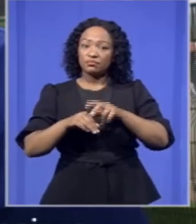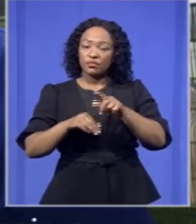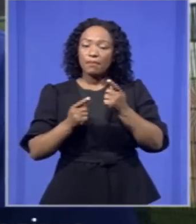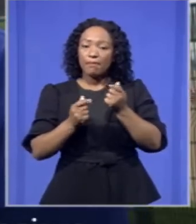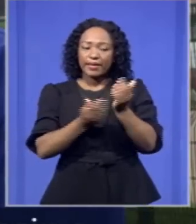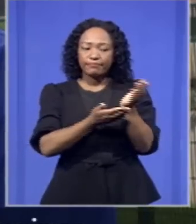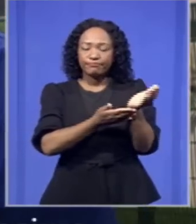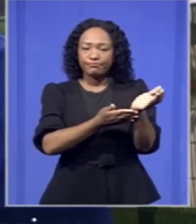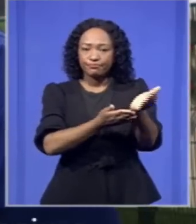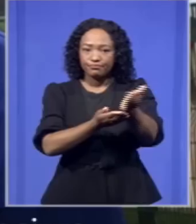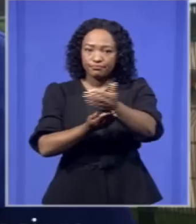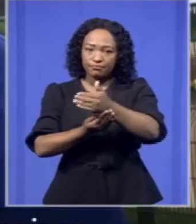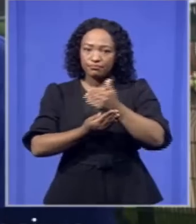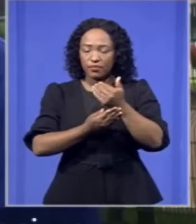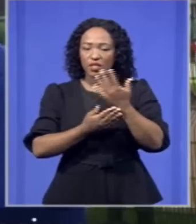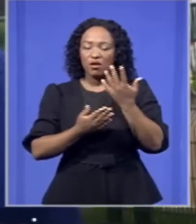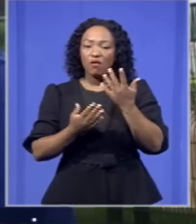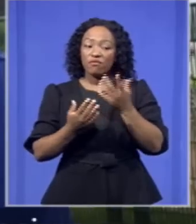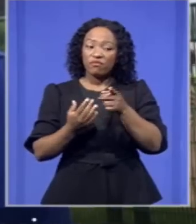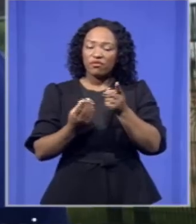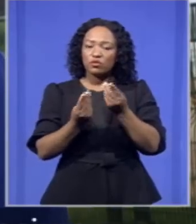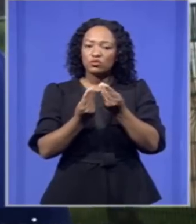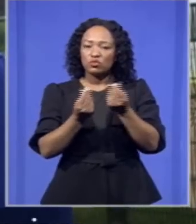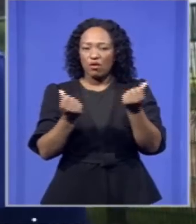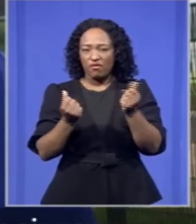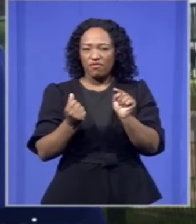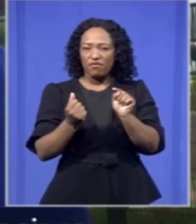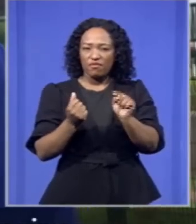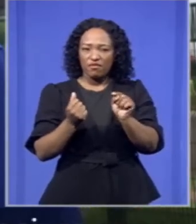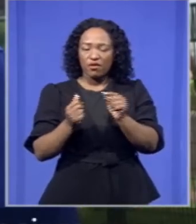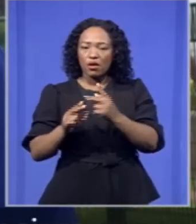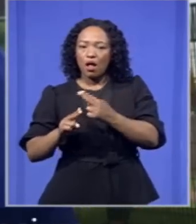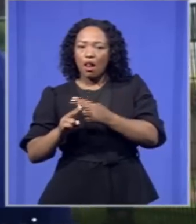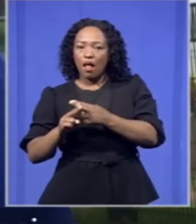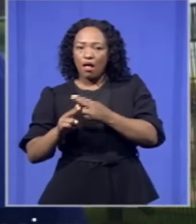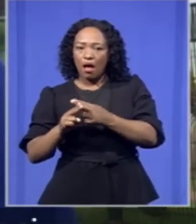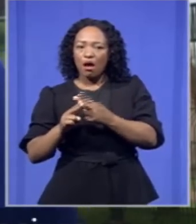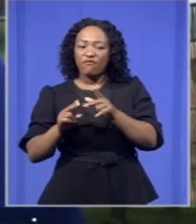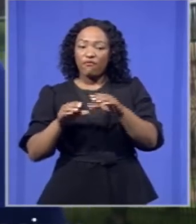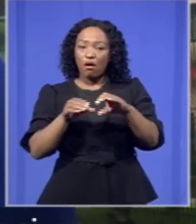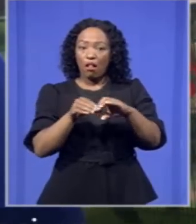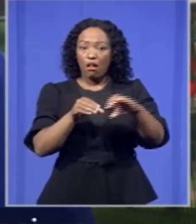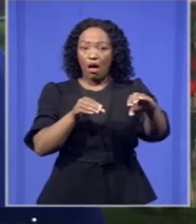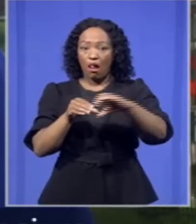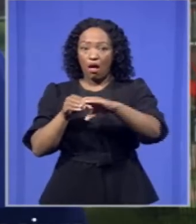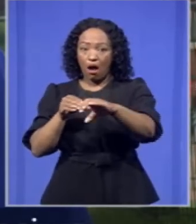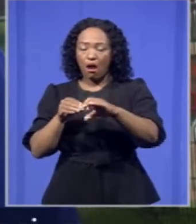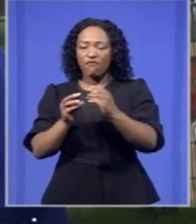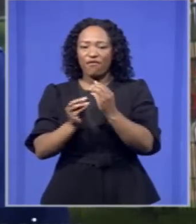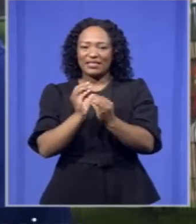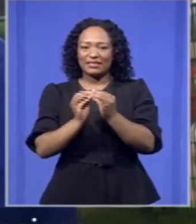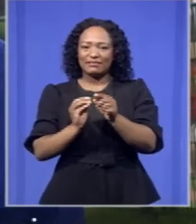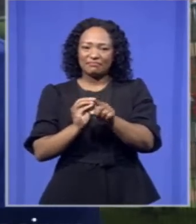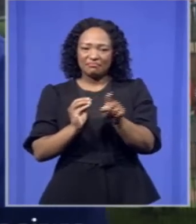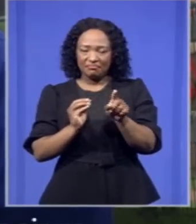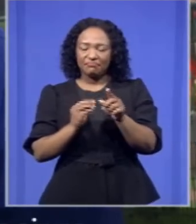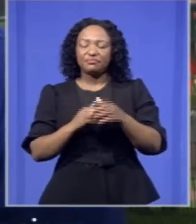money to can deal with the backlogs on sewer infrastructure. So in the main, we have